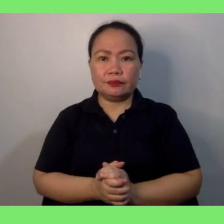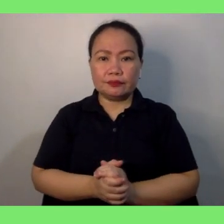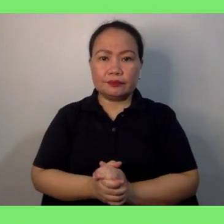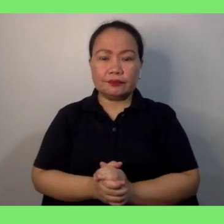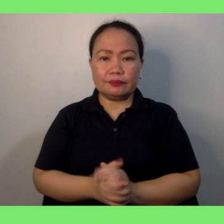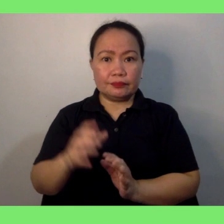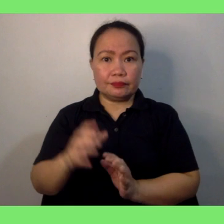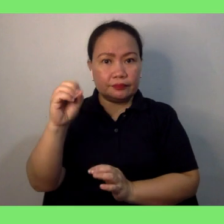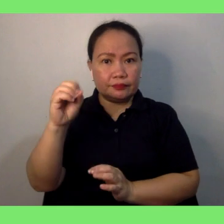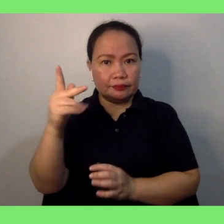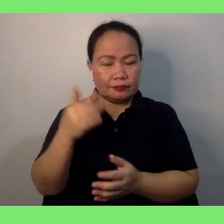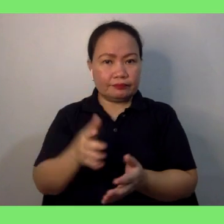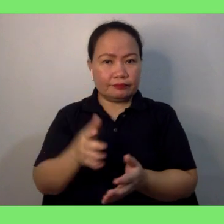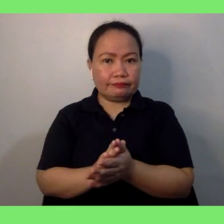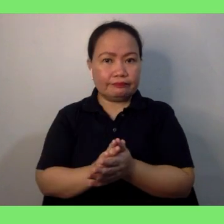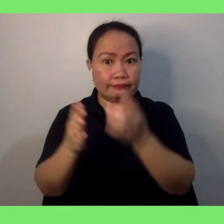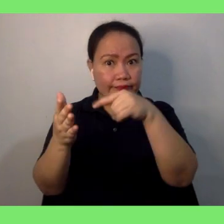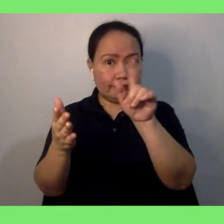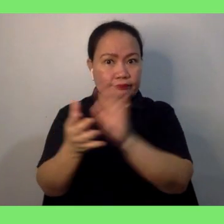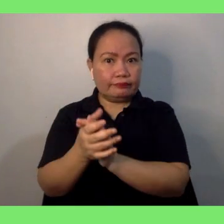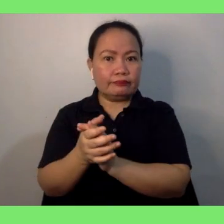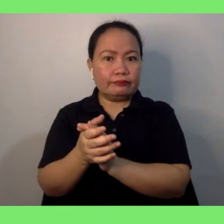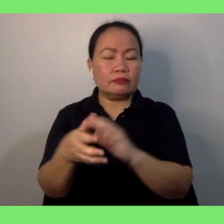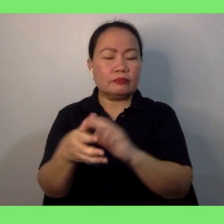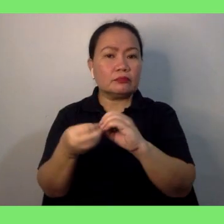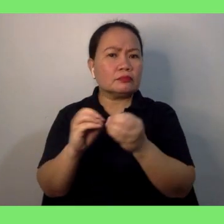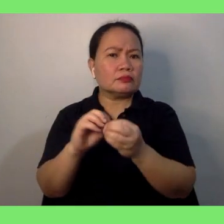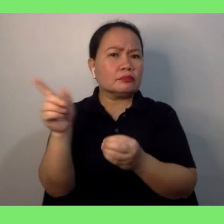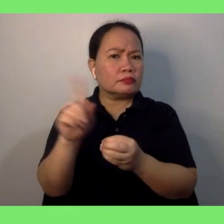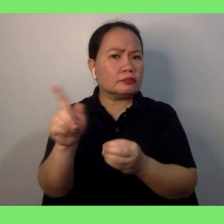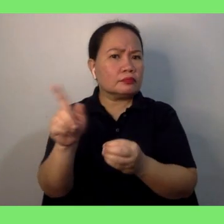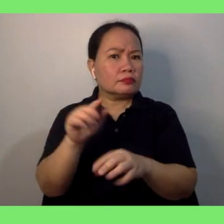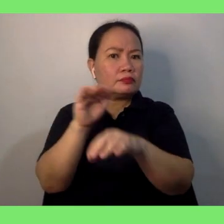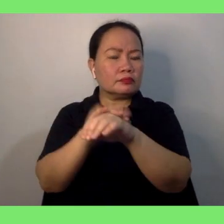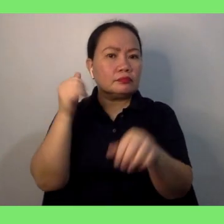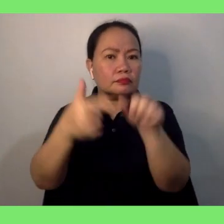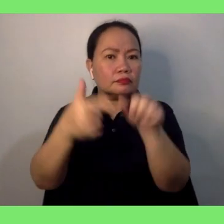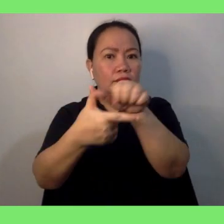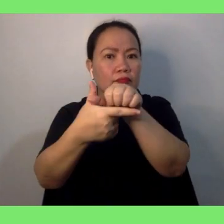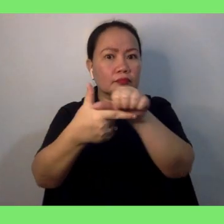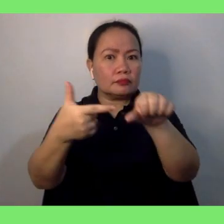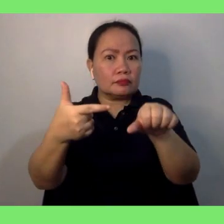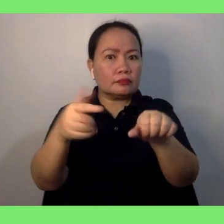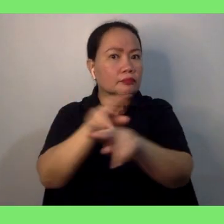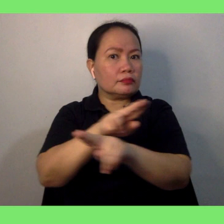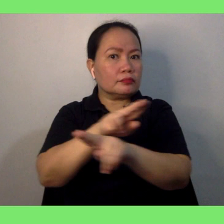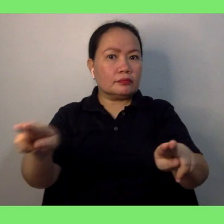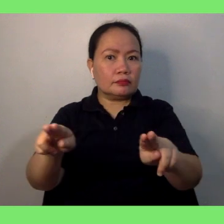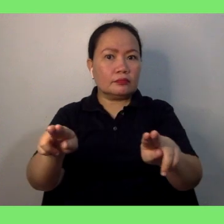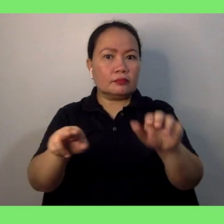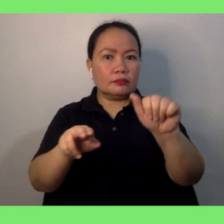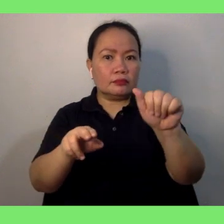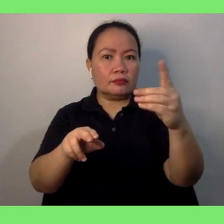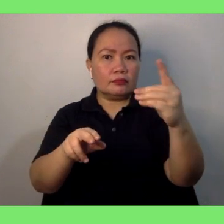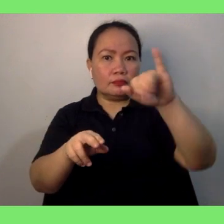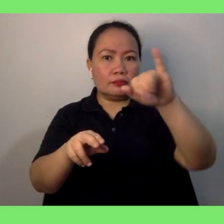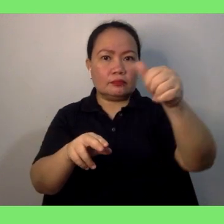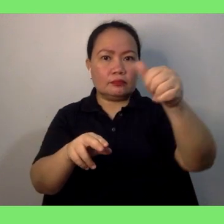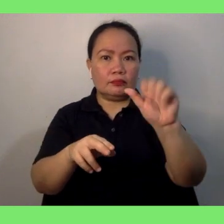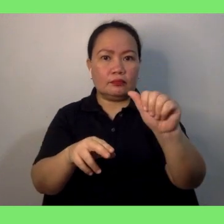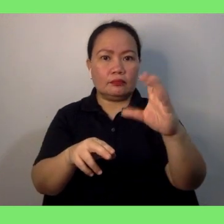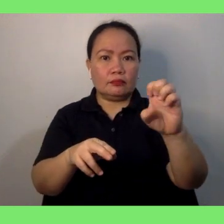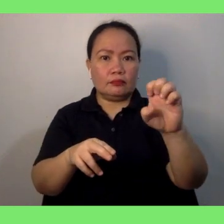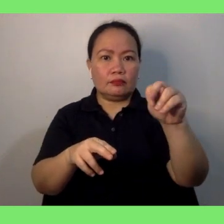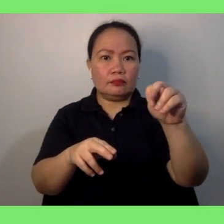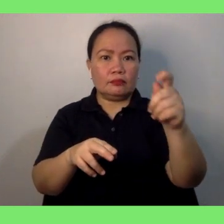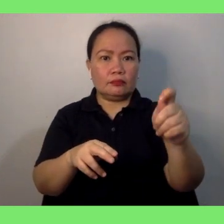Okay, so let's check. So number 1, what do we call those angles that are non-adjacent formed by two intersecting